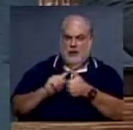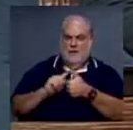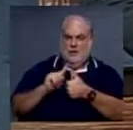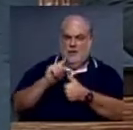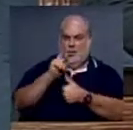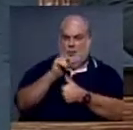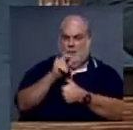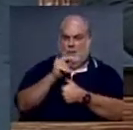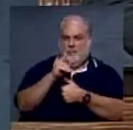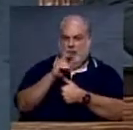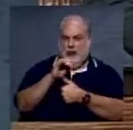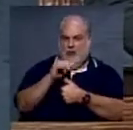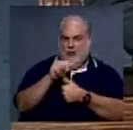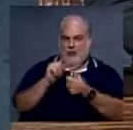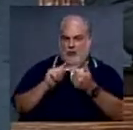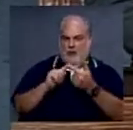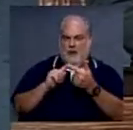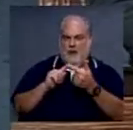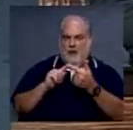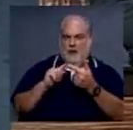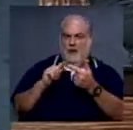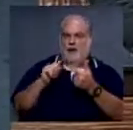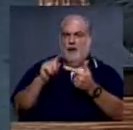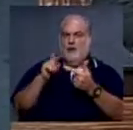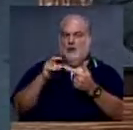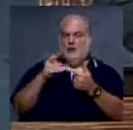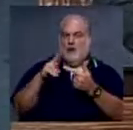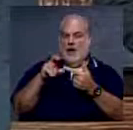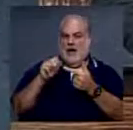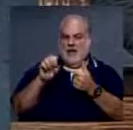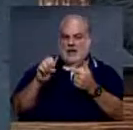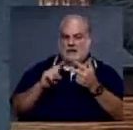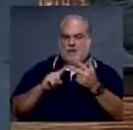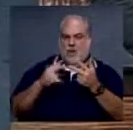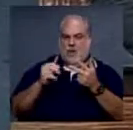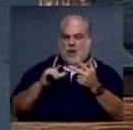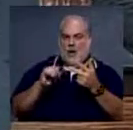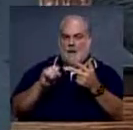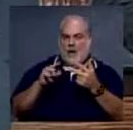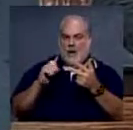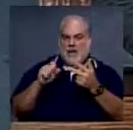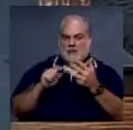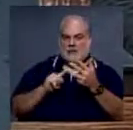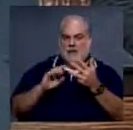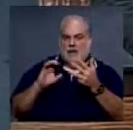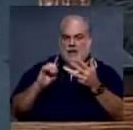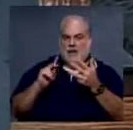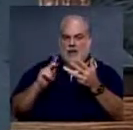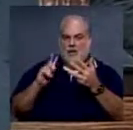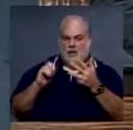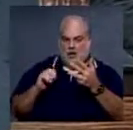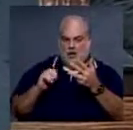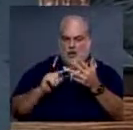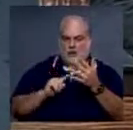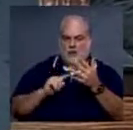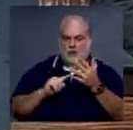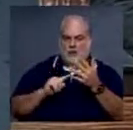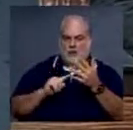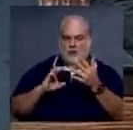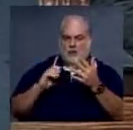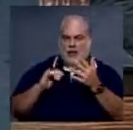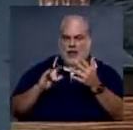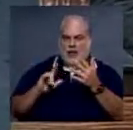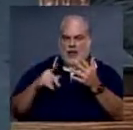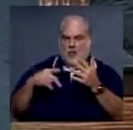have the new River House, you have Holcomb Heights, you have all the condos over near Canal Point, you